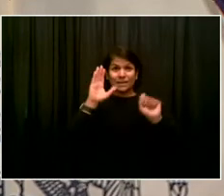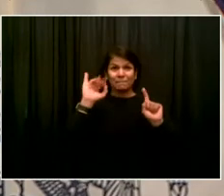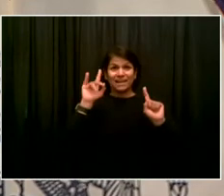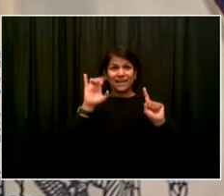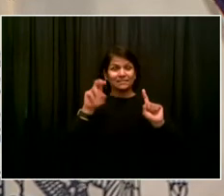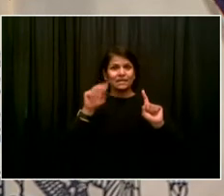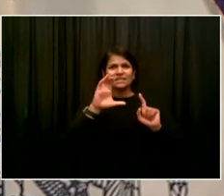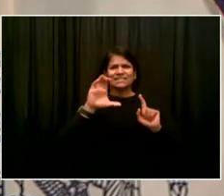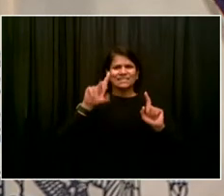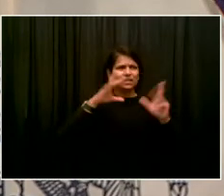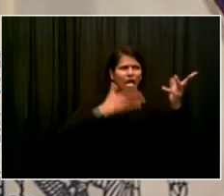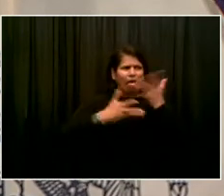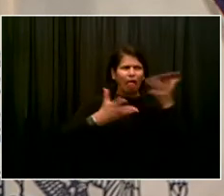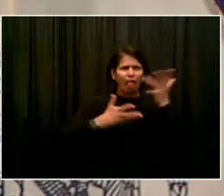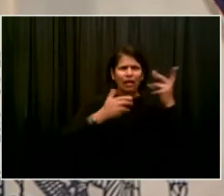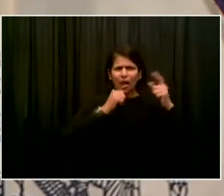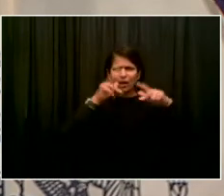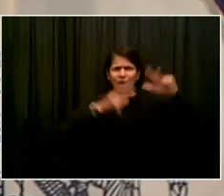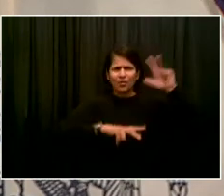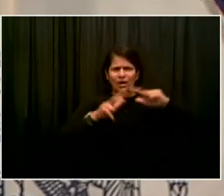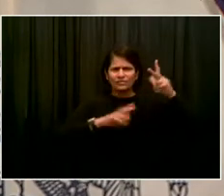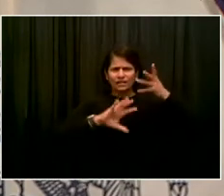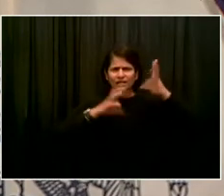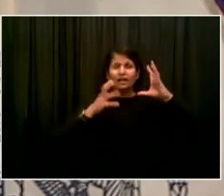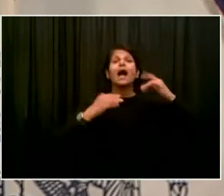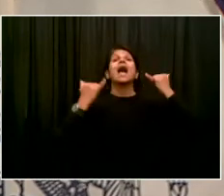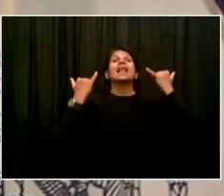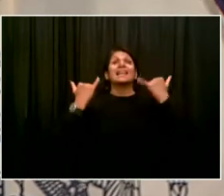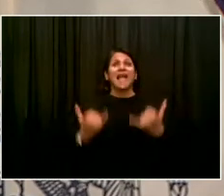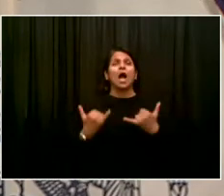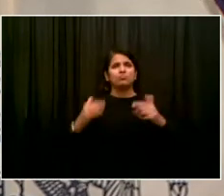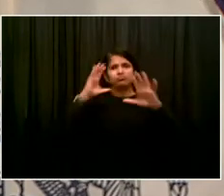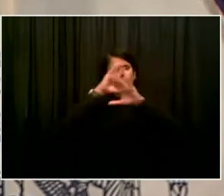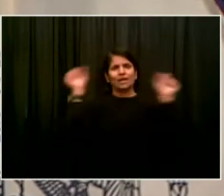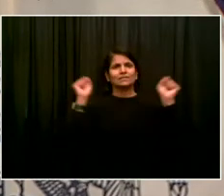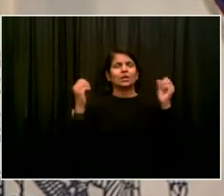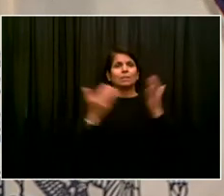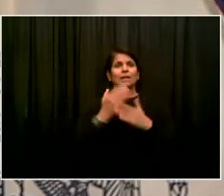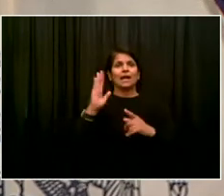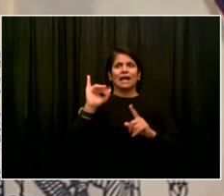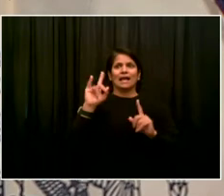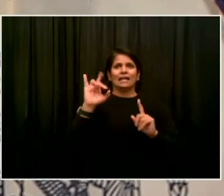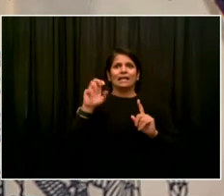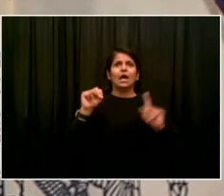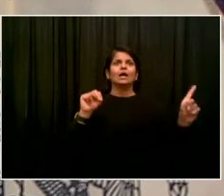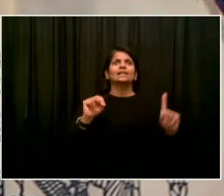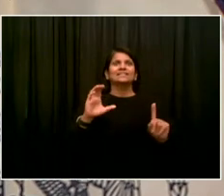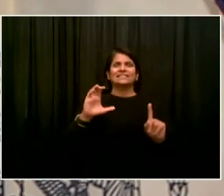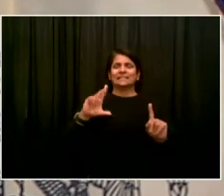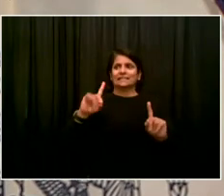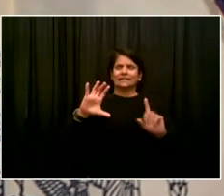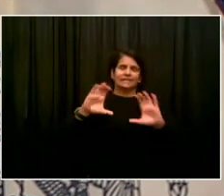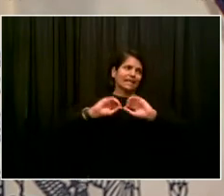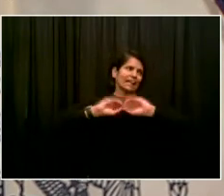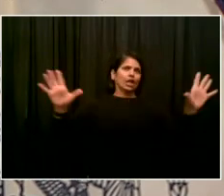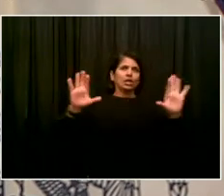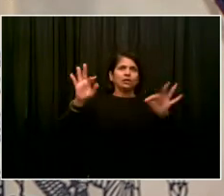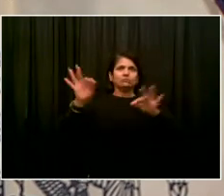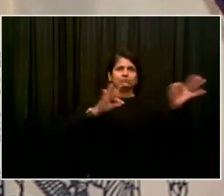with President Biden, the CDC has been a clear, strong voice guiding us with the latest data, latest